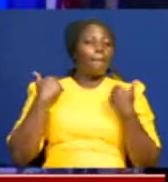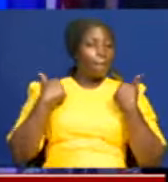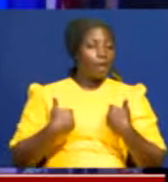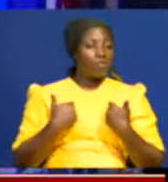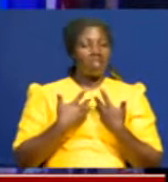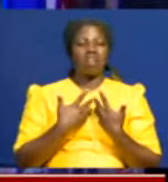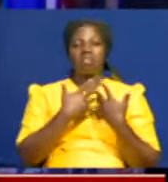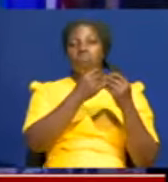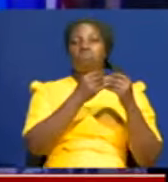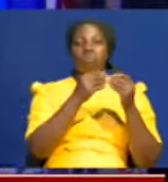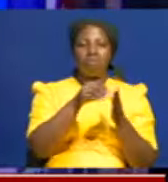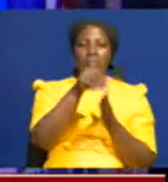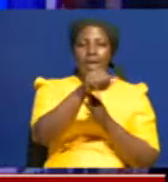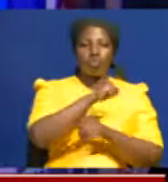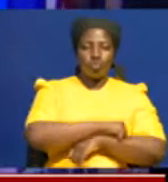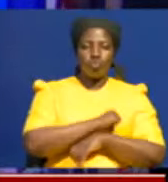mtoto.